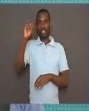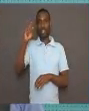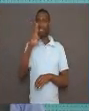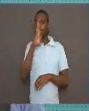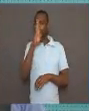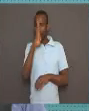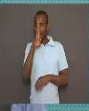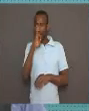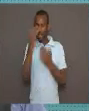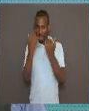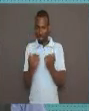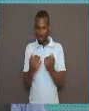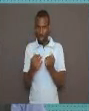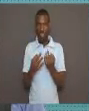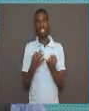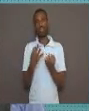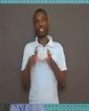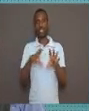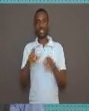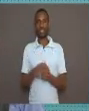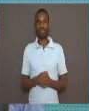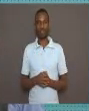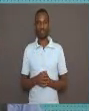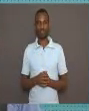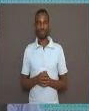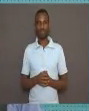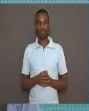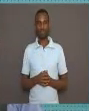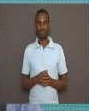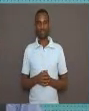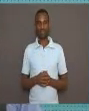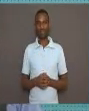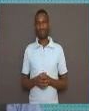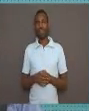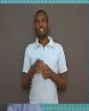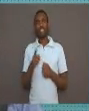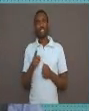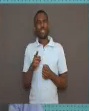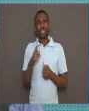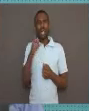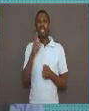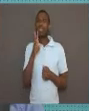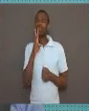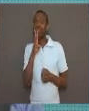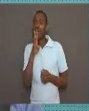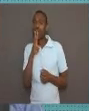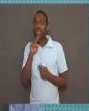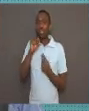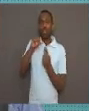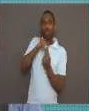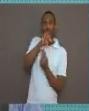If we think of water at a molecular level, we